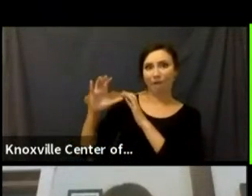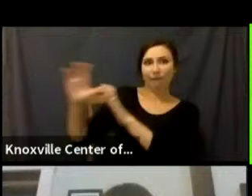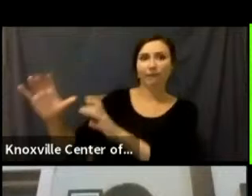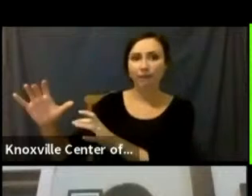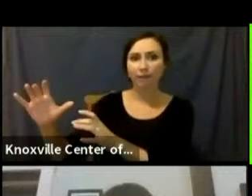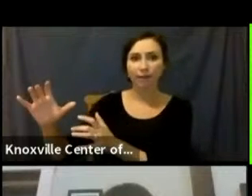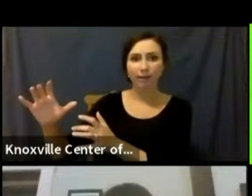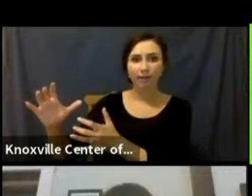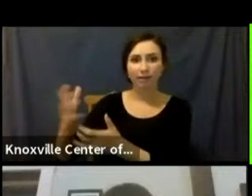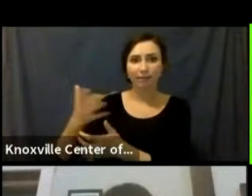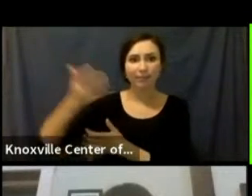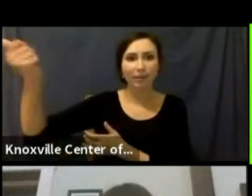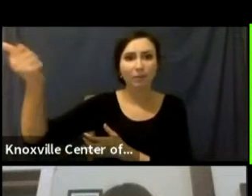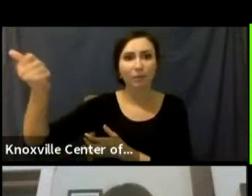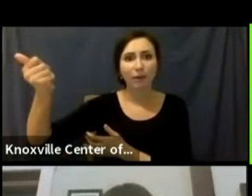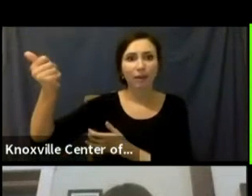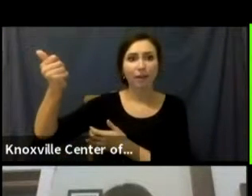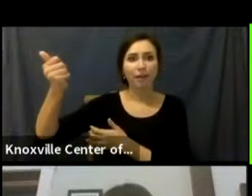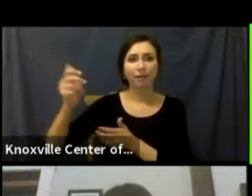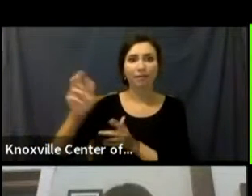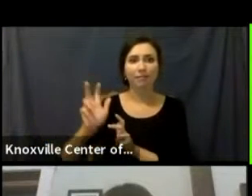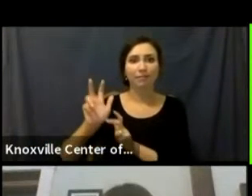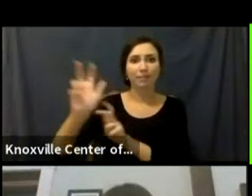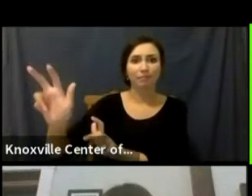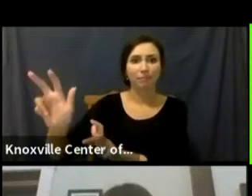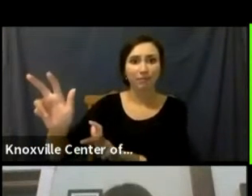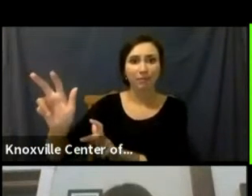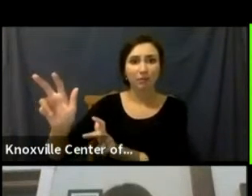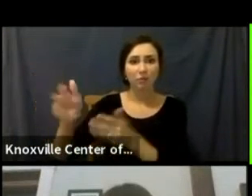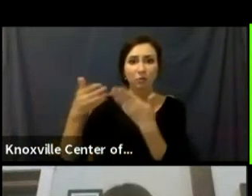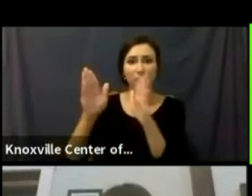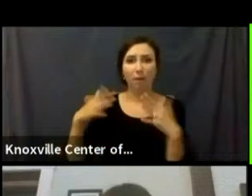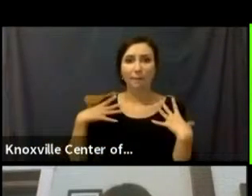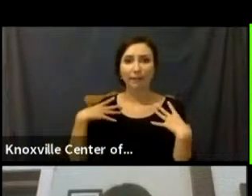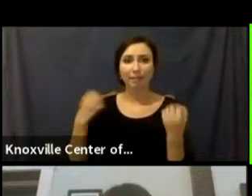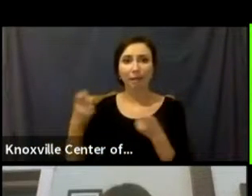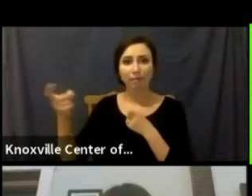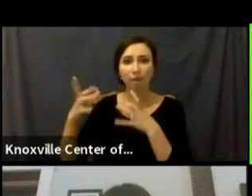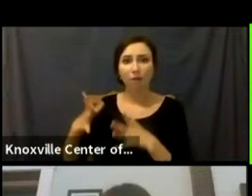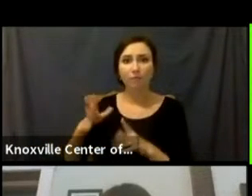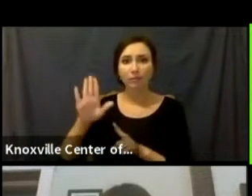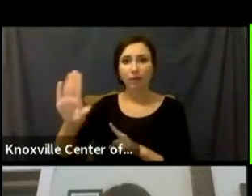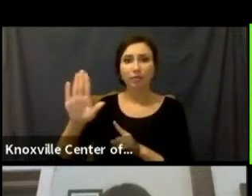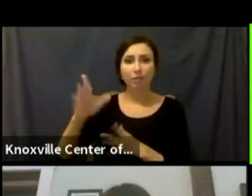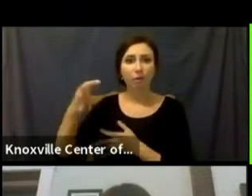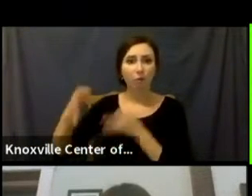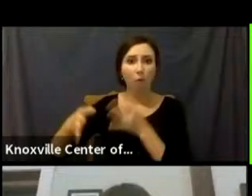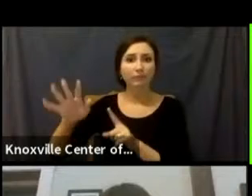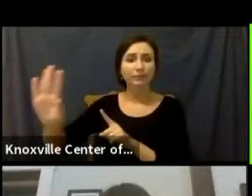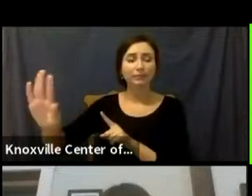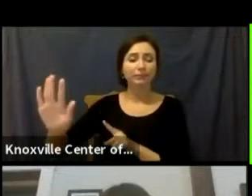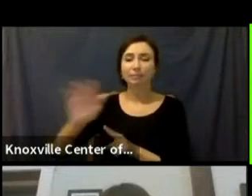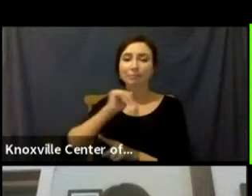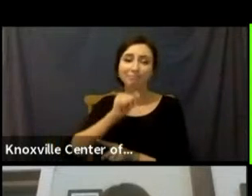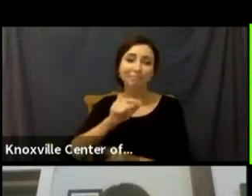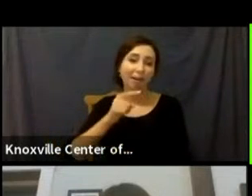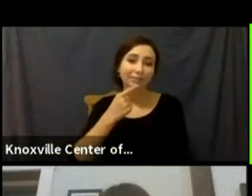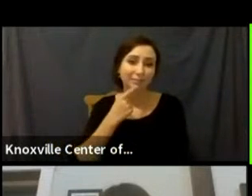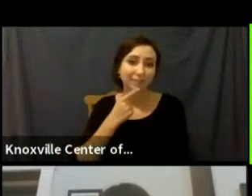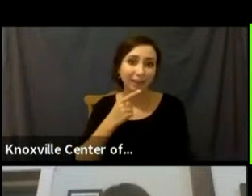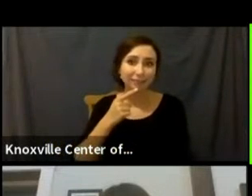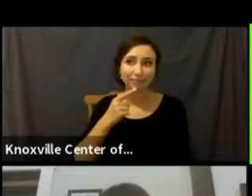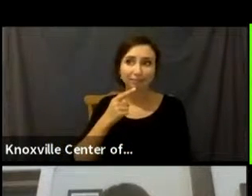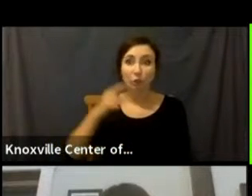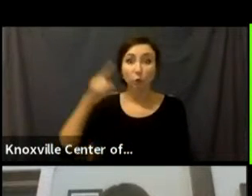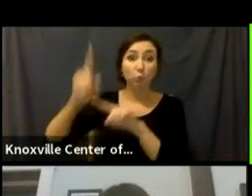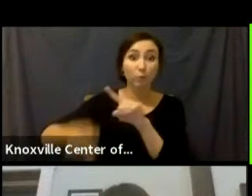putting back into the public health officer's court? And I'm not saying it shouldn't be, but I'm wanting us. I